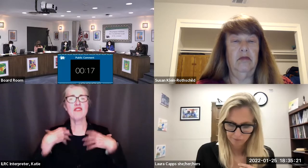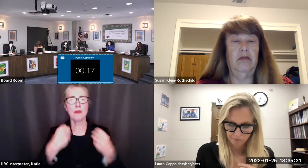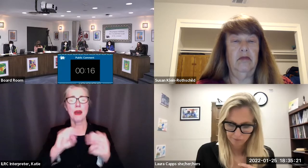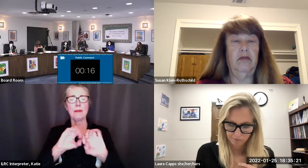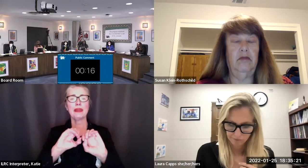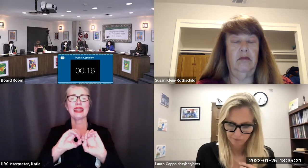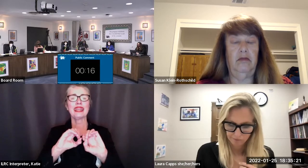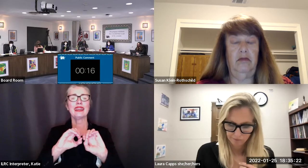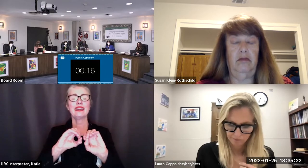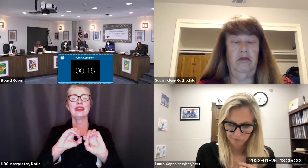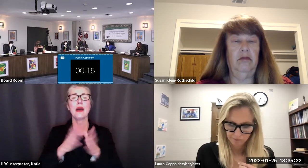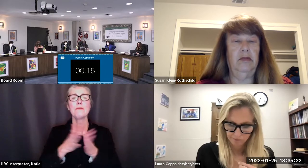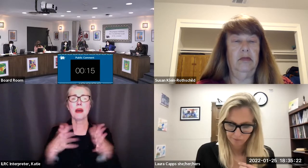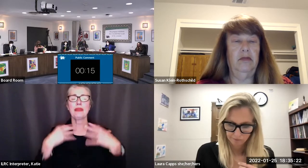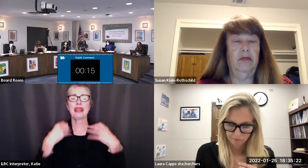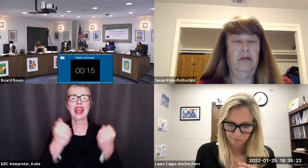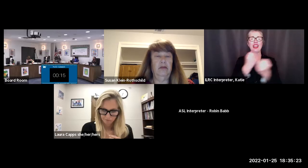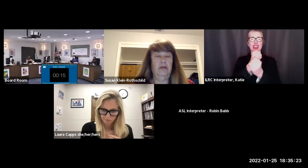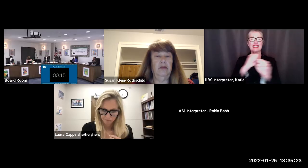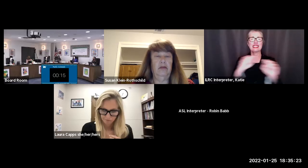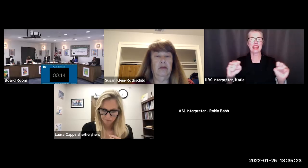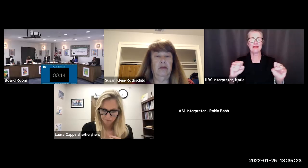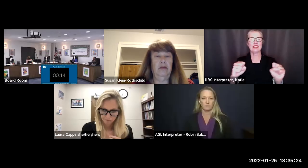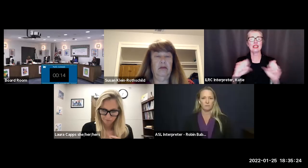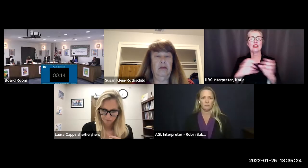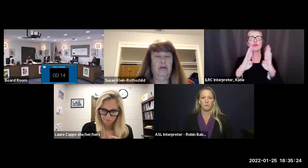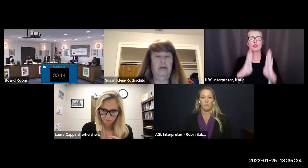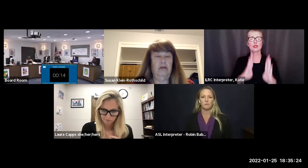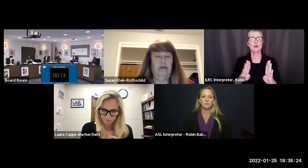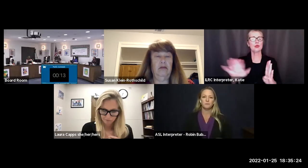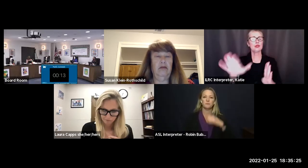of the student body so thank you very much